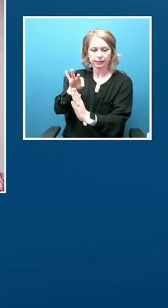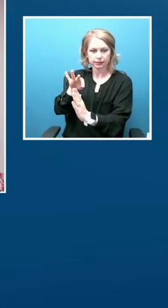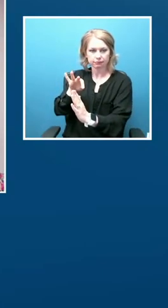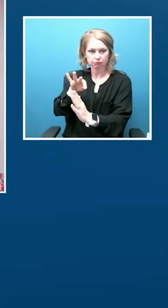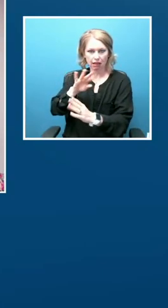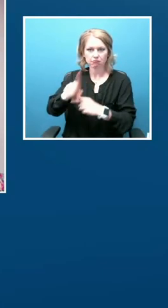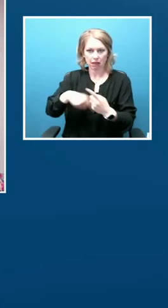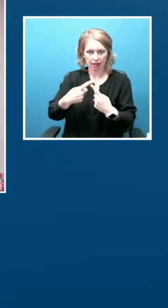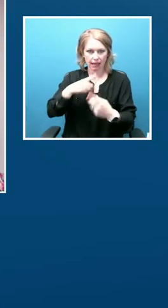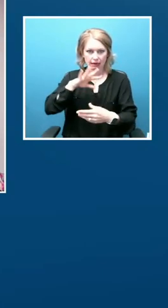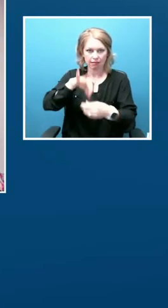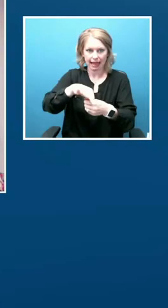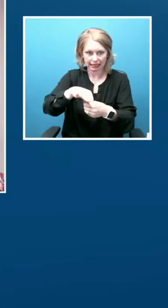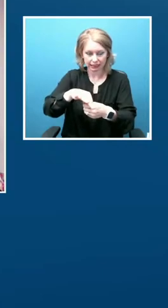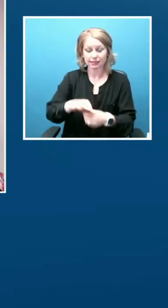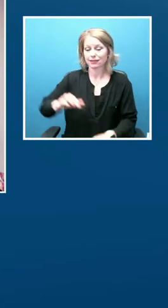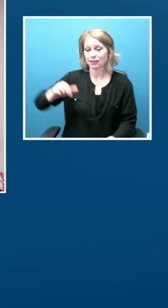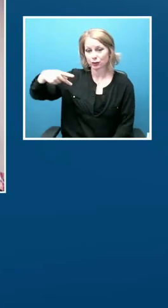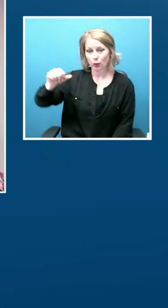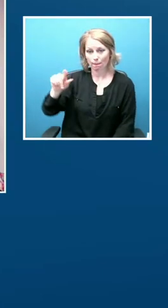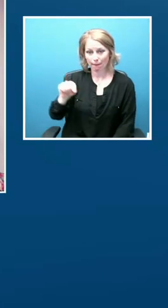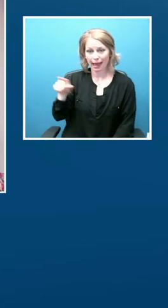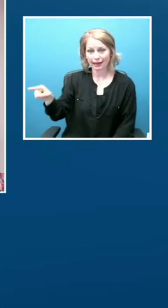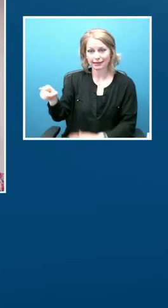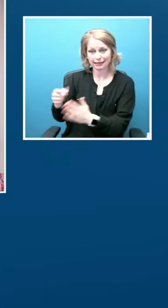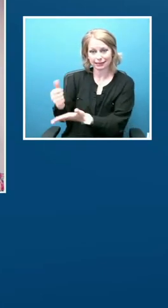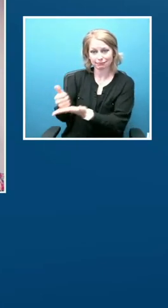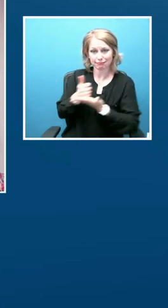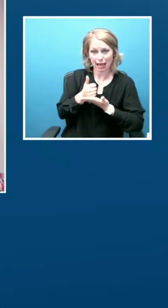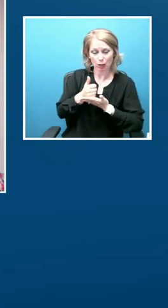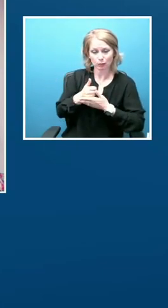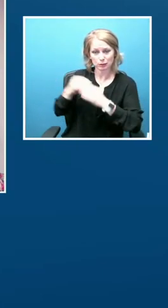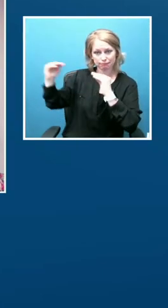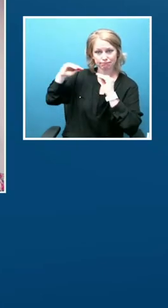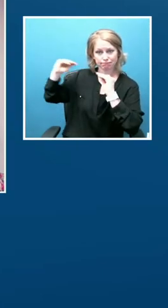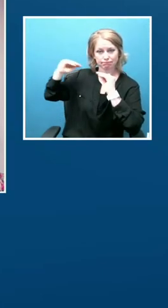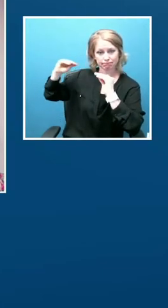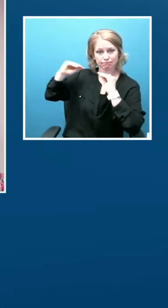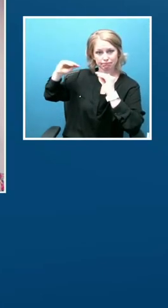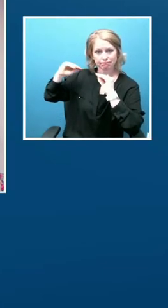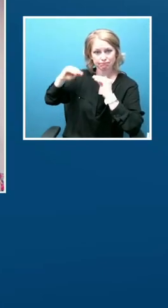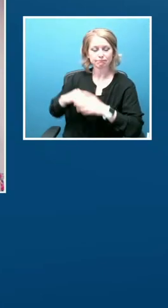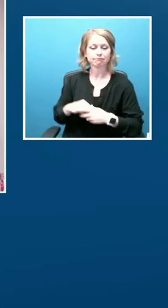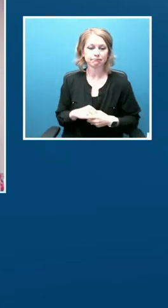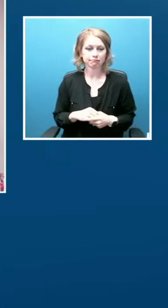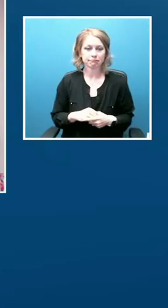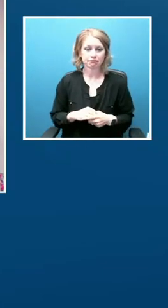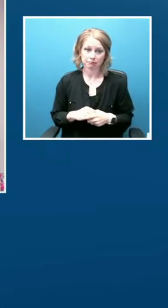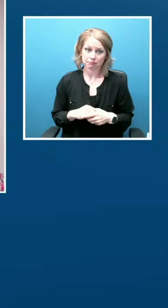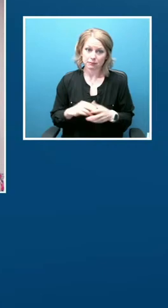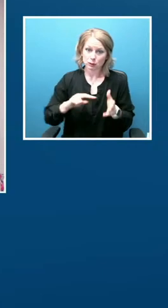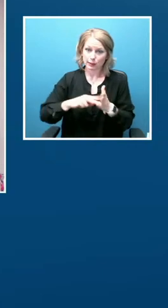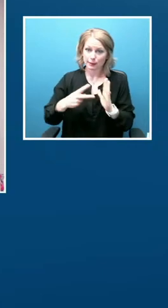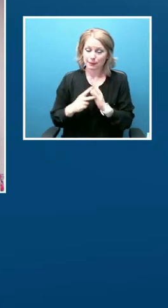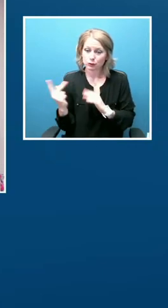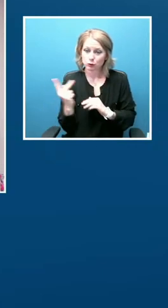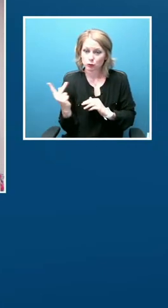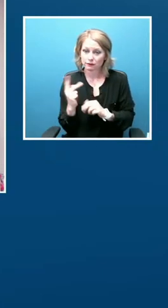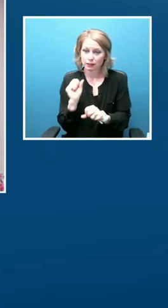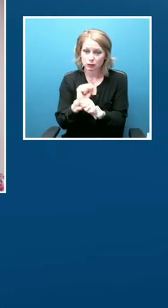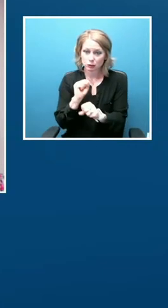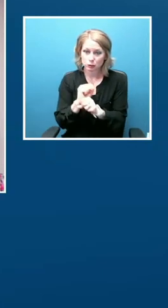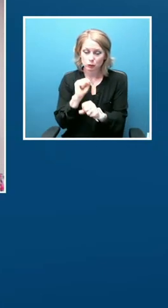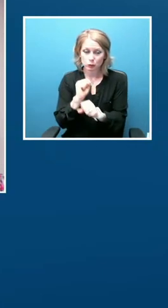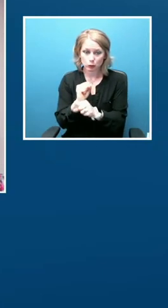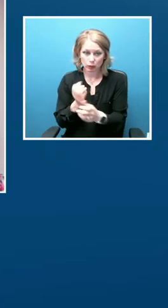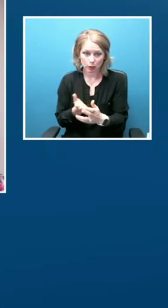I had Pat to show me the ways. And in doing that, we were able to work through